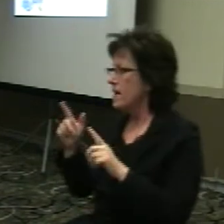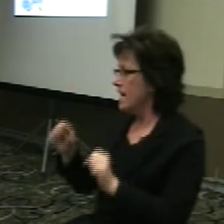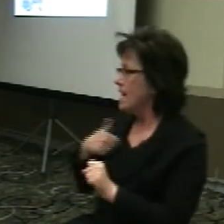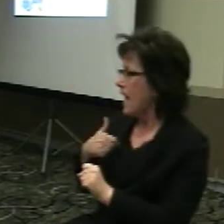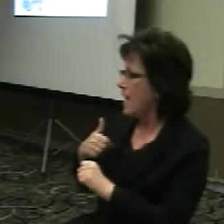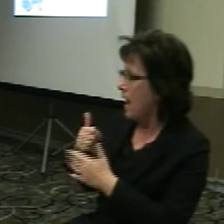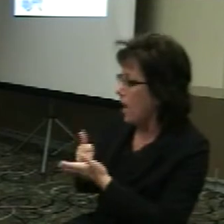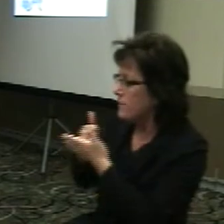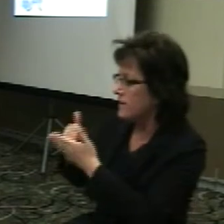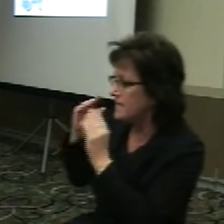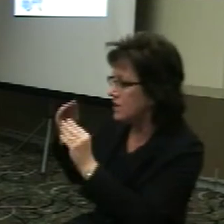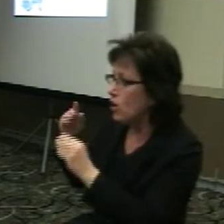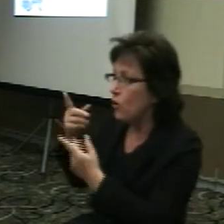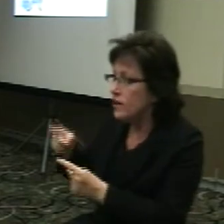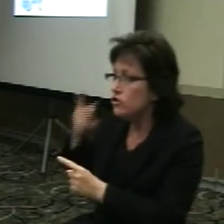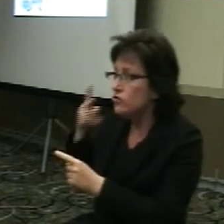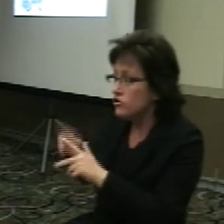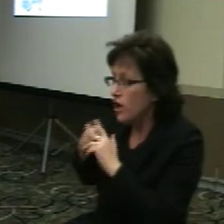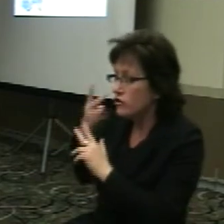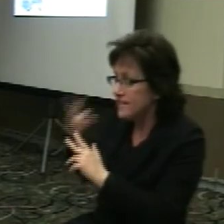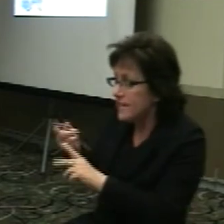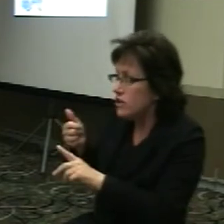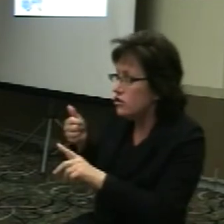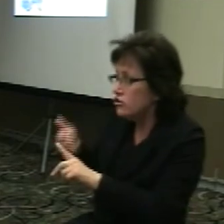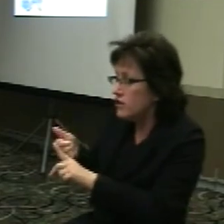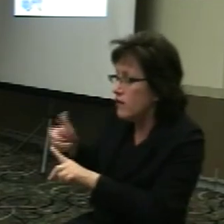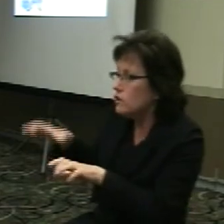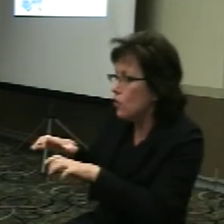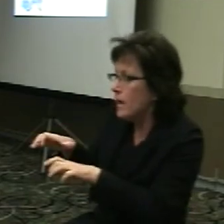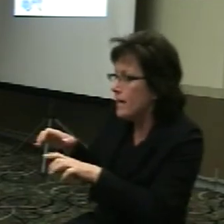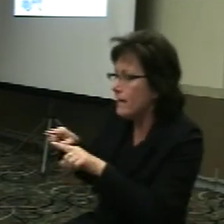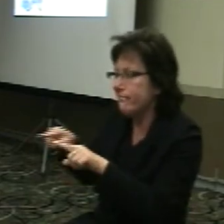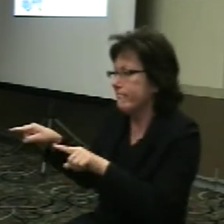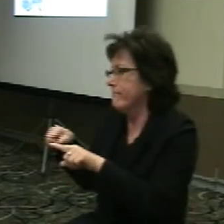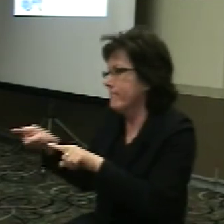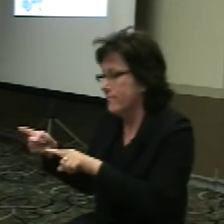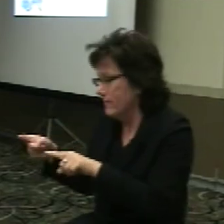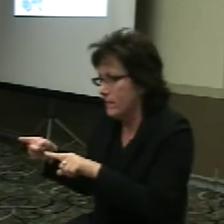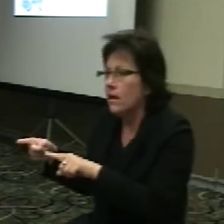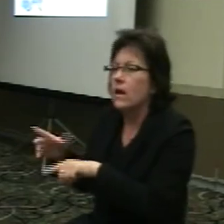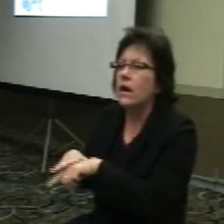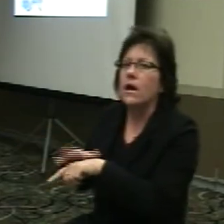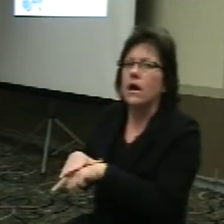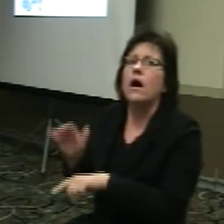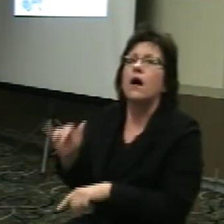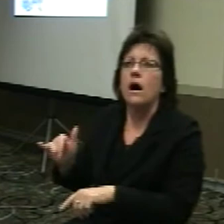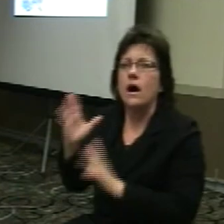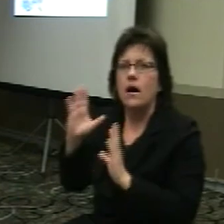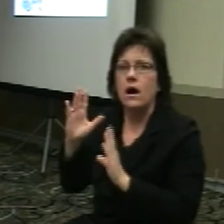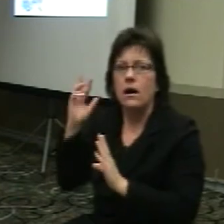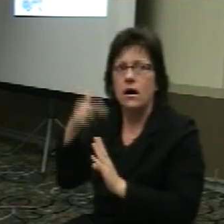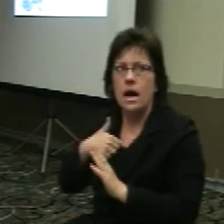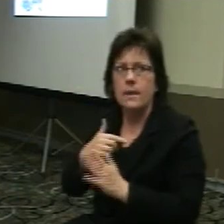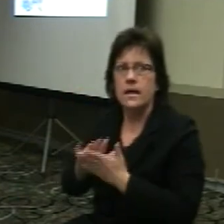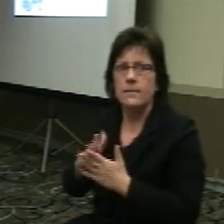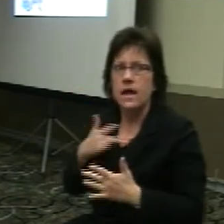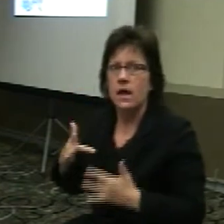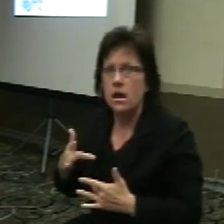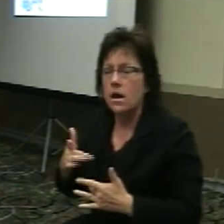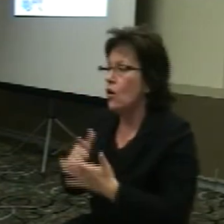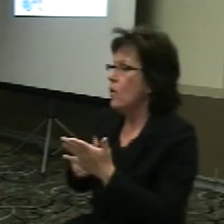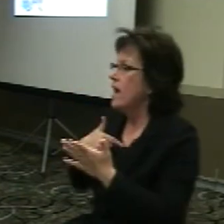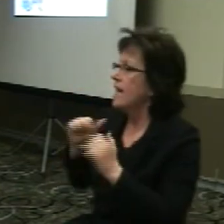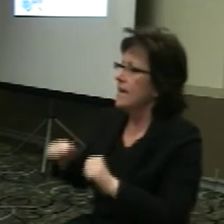start seeing yourself do this? Probably a good cue that you're getting anxious. What then could be some strategies to help